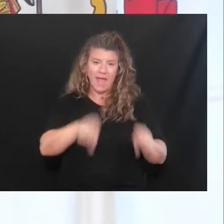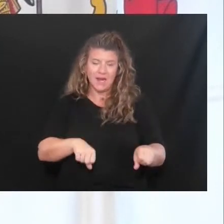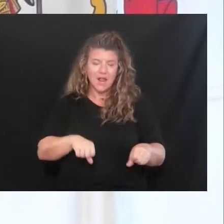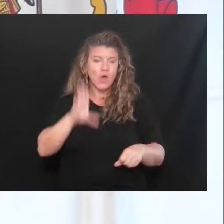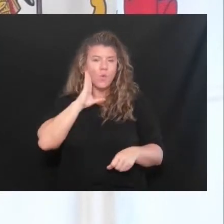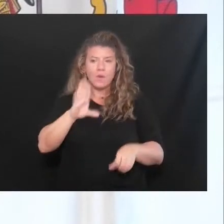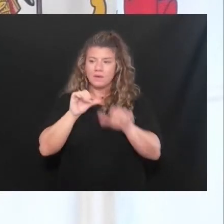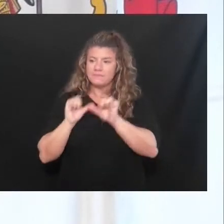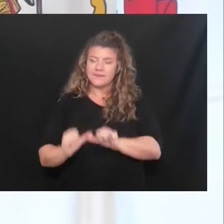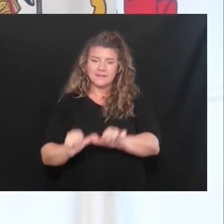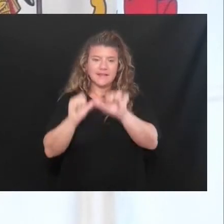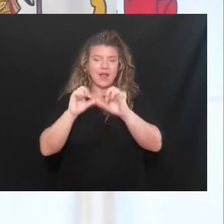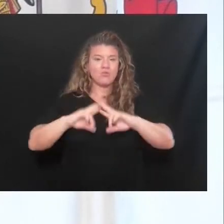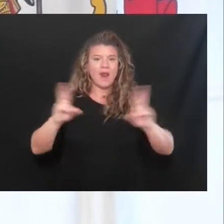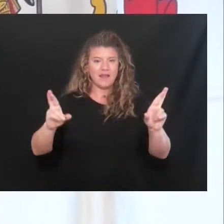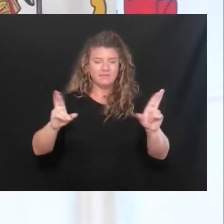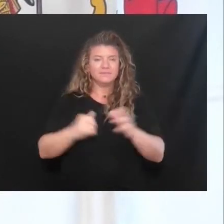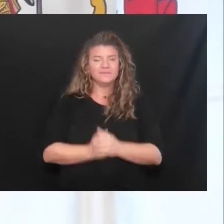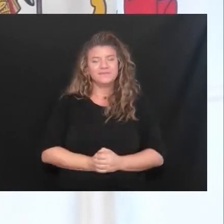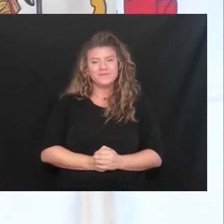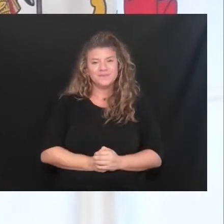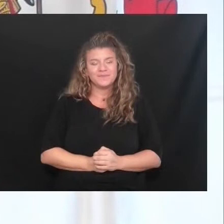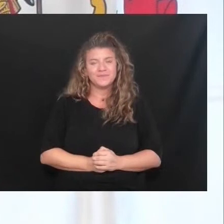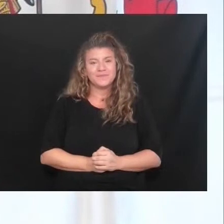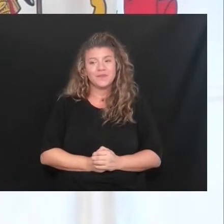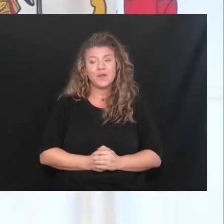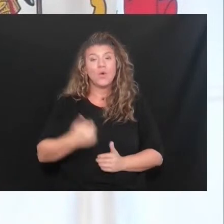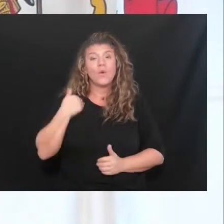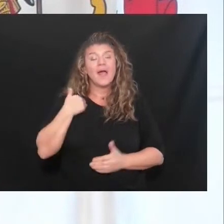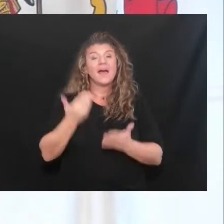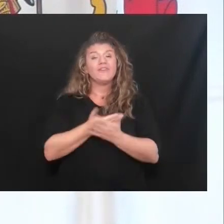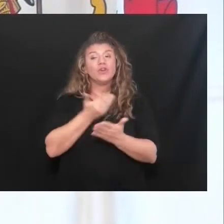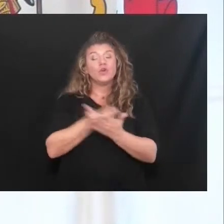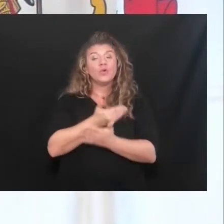we'll stay right on top of all that. We have a new